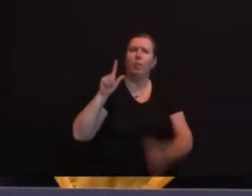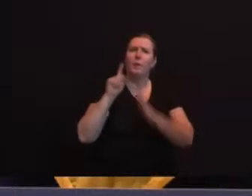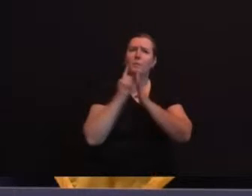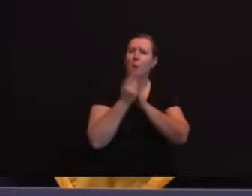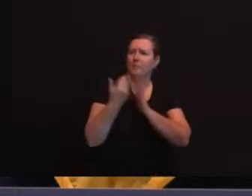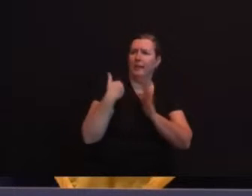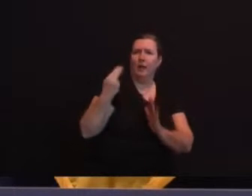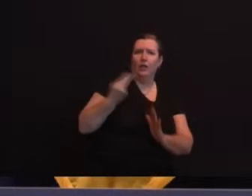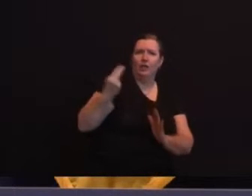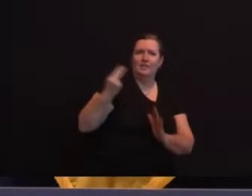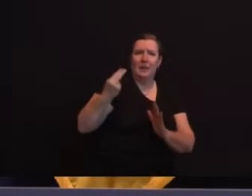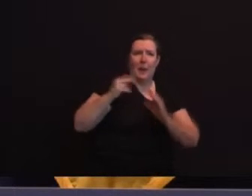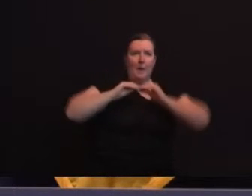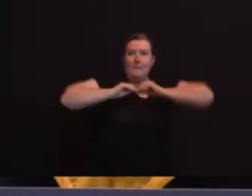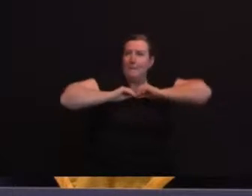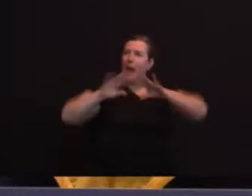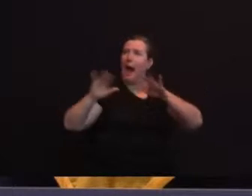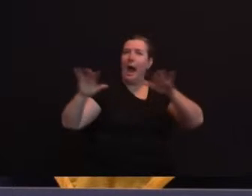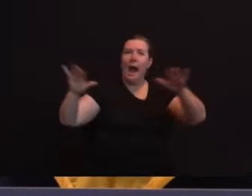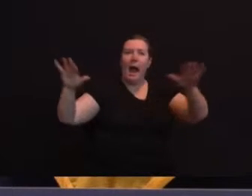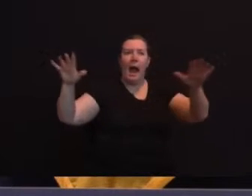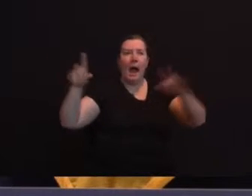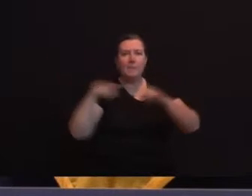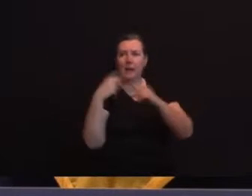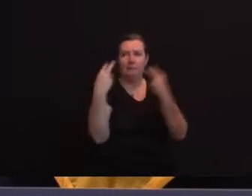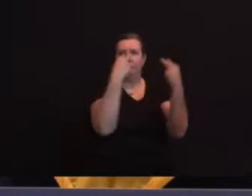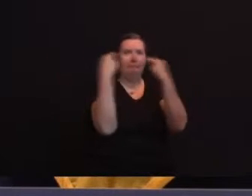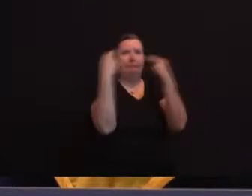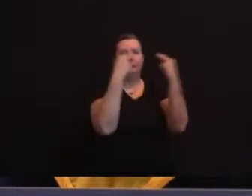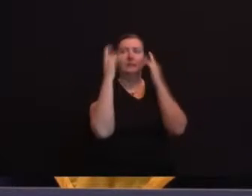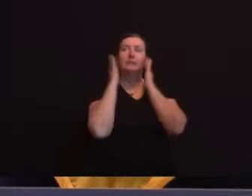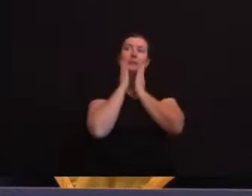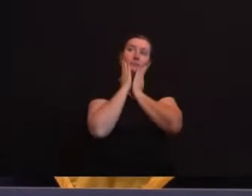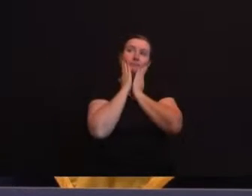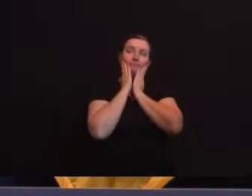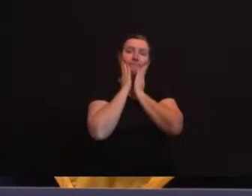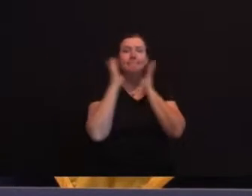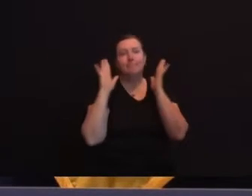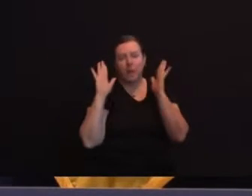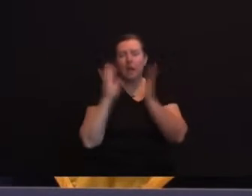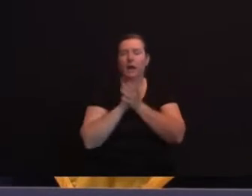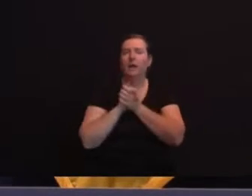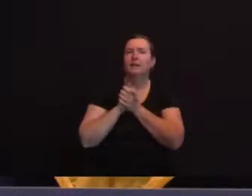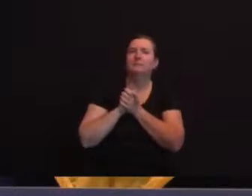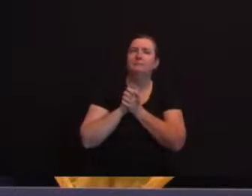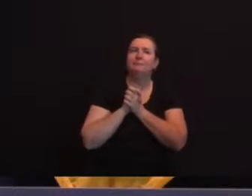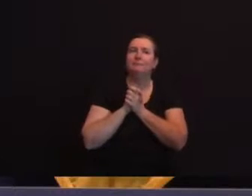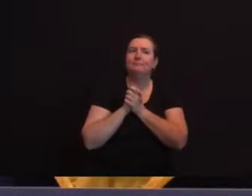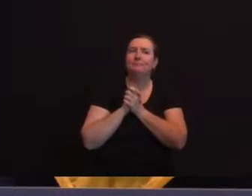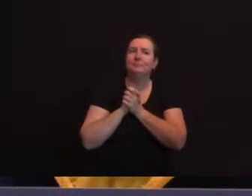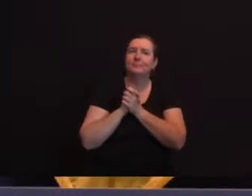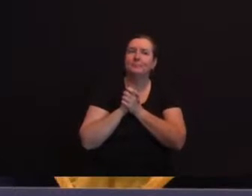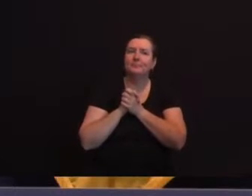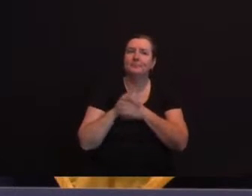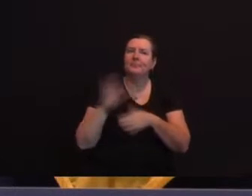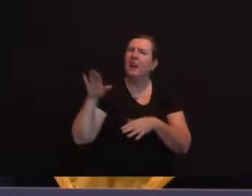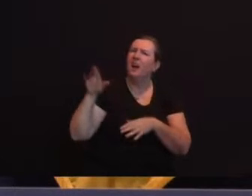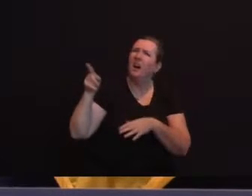right. Governor, a couple of questions. You announced formally today the